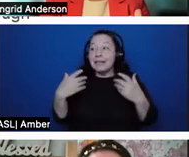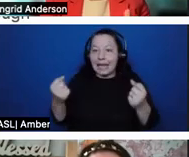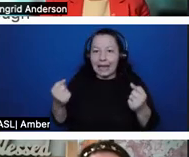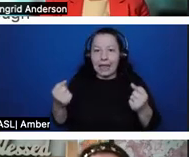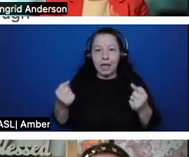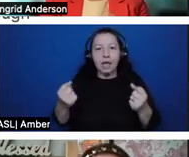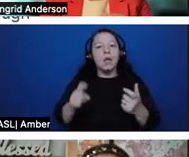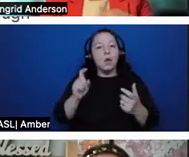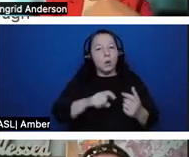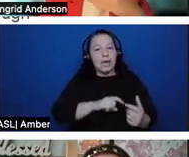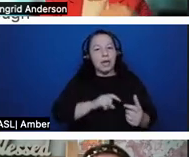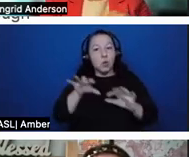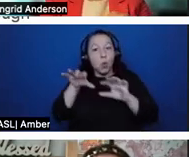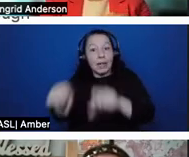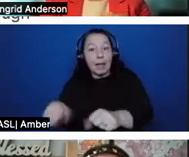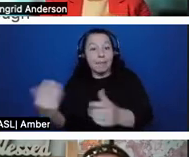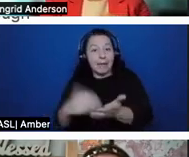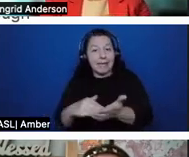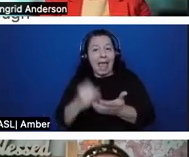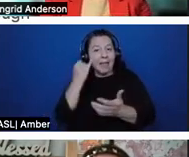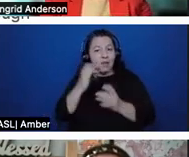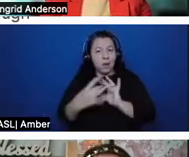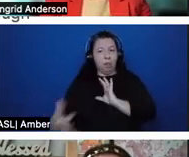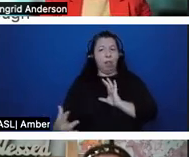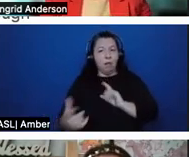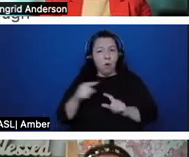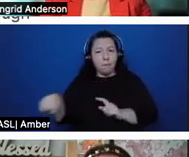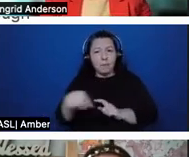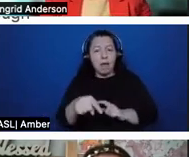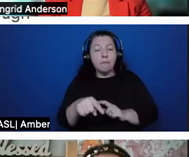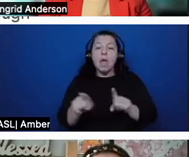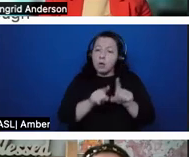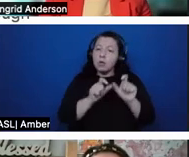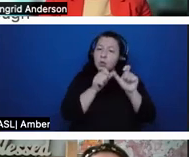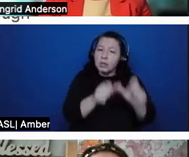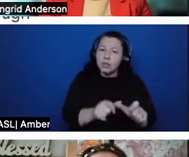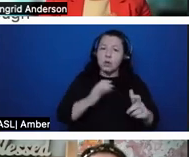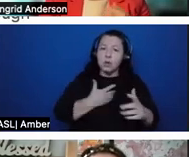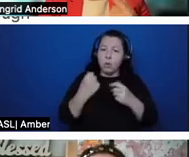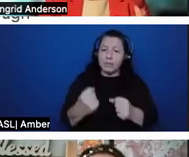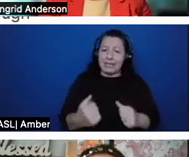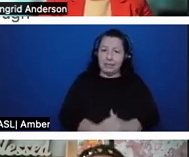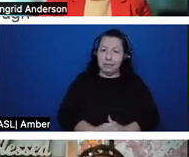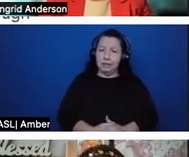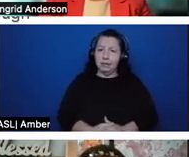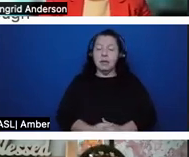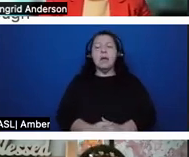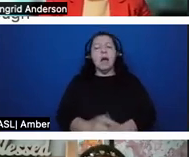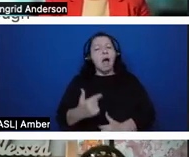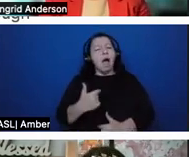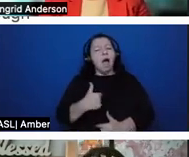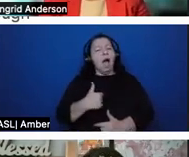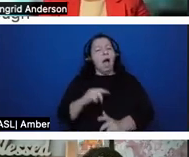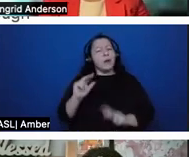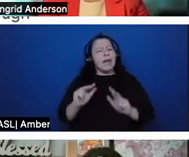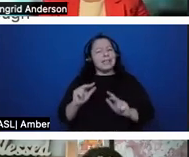them, and also just as continual resilience. And I don't I do hesitate at the word